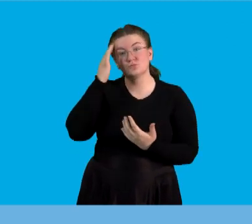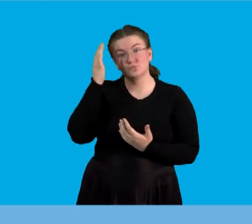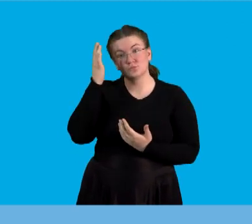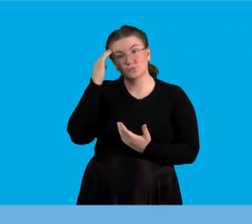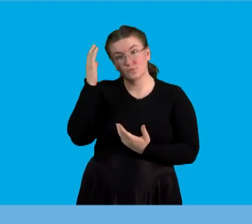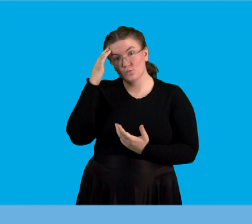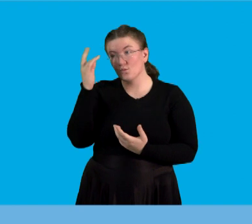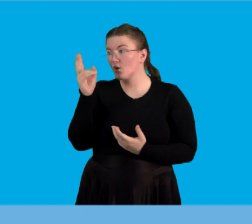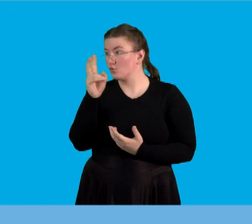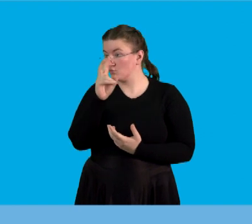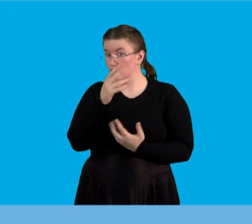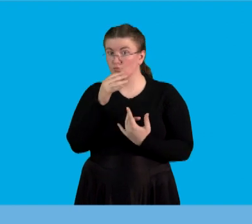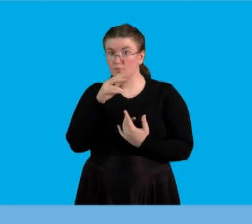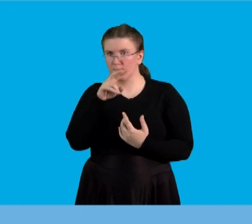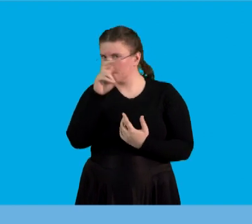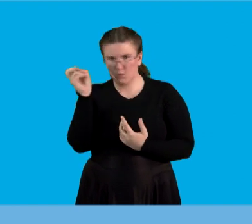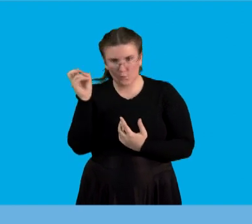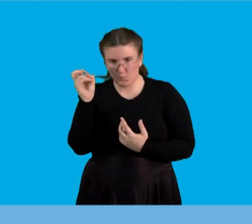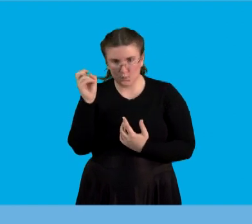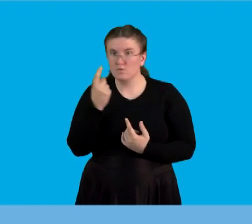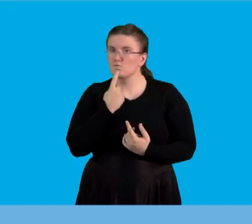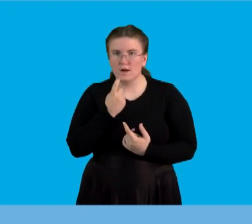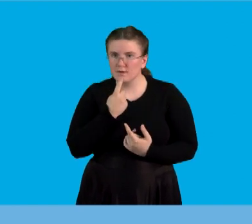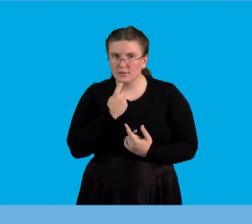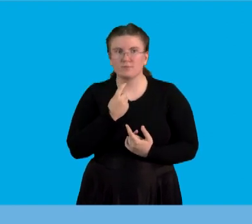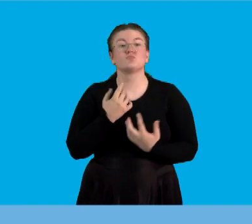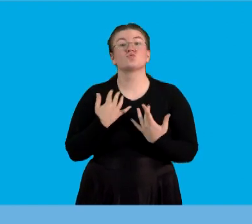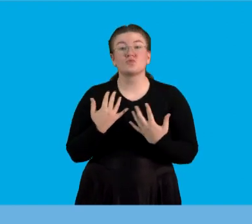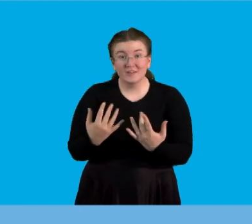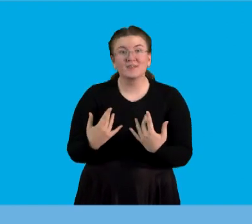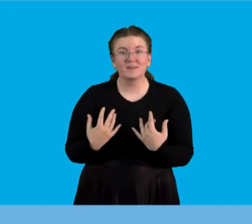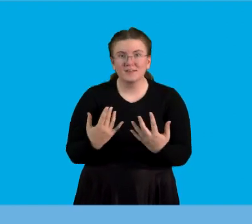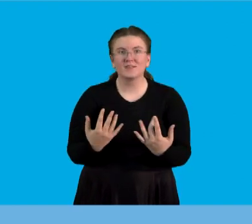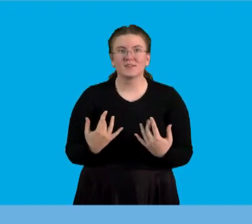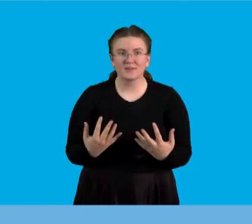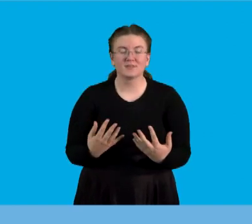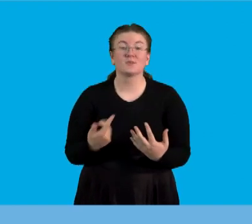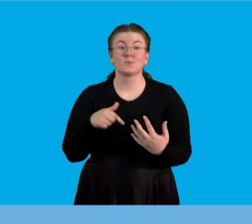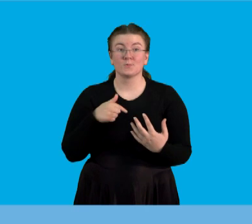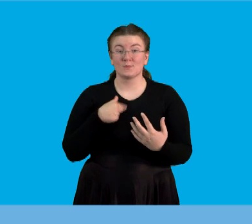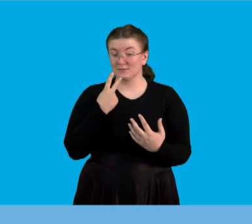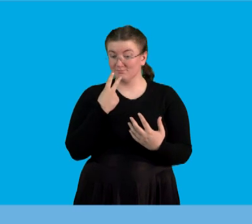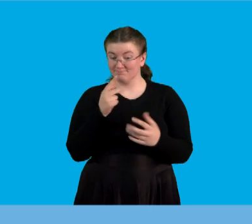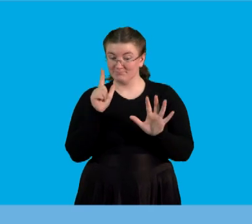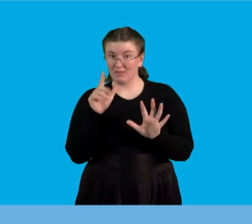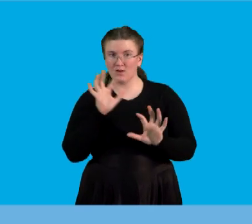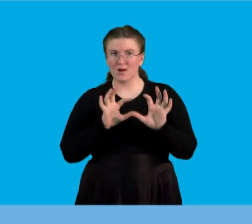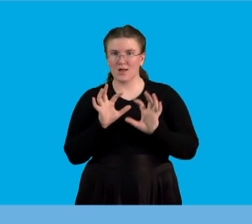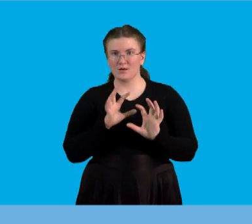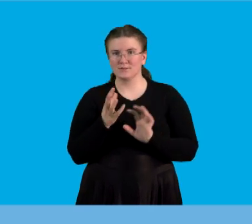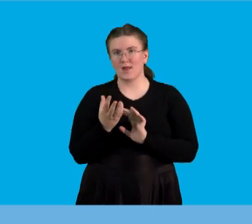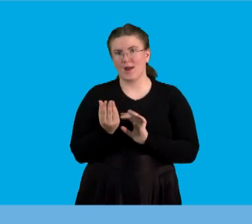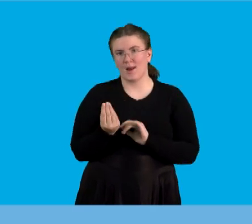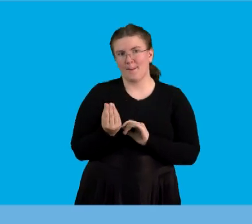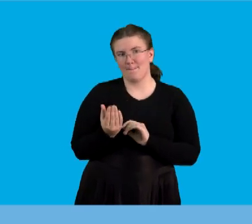know that grass cannot be blue or red. We know that grass is green. So, from the 7 colors that we're seeing